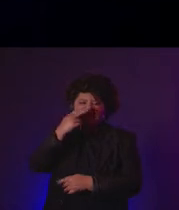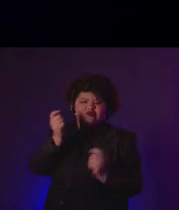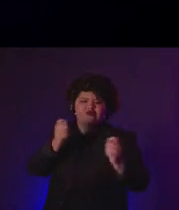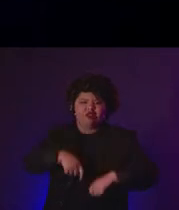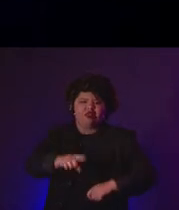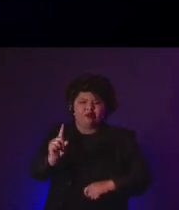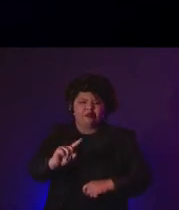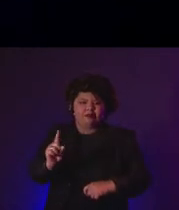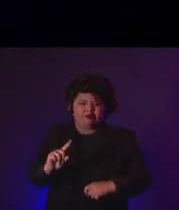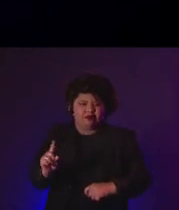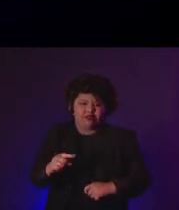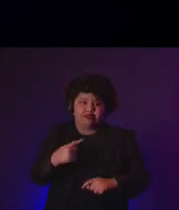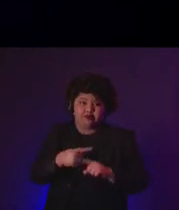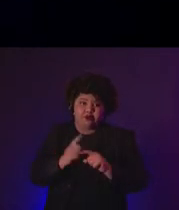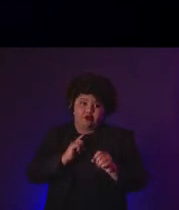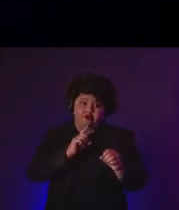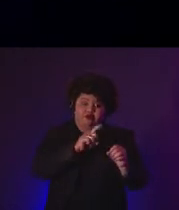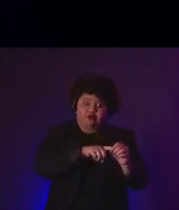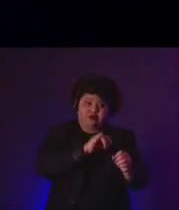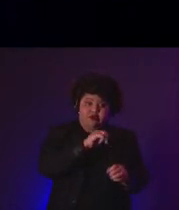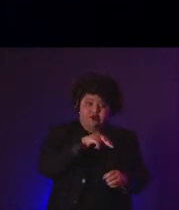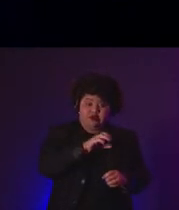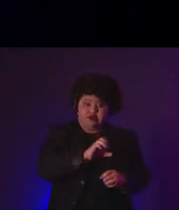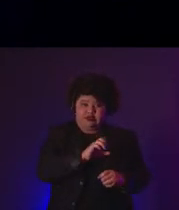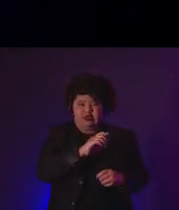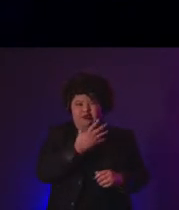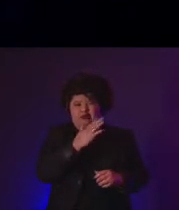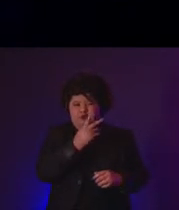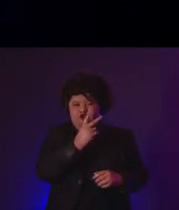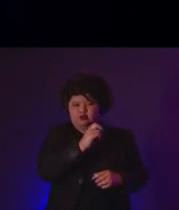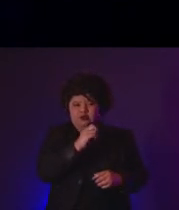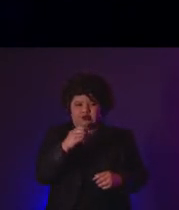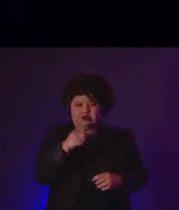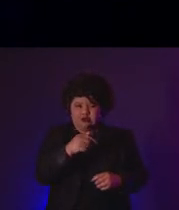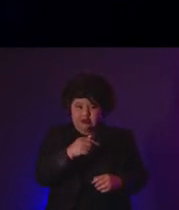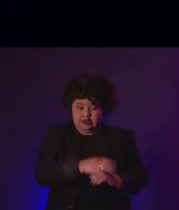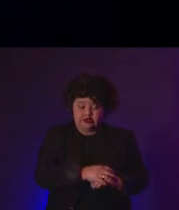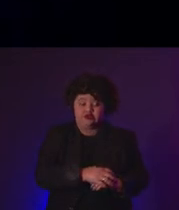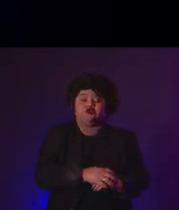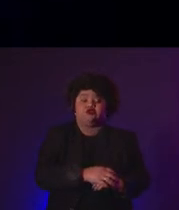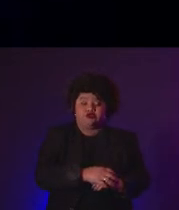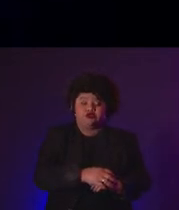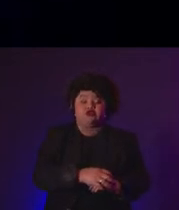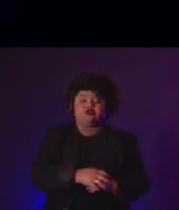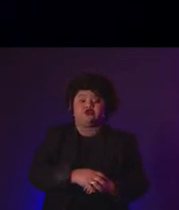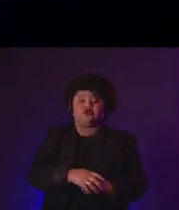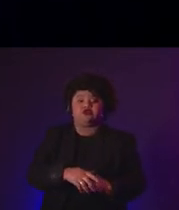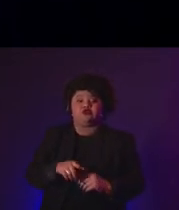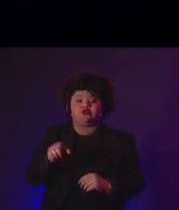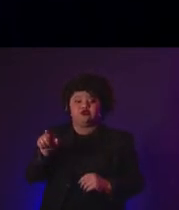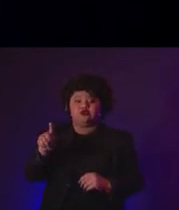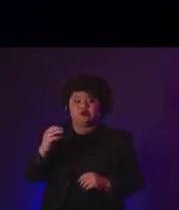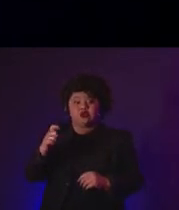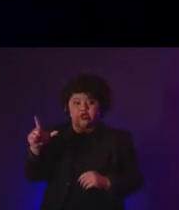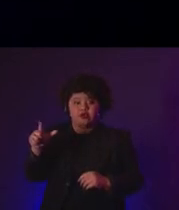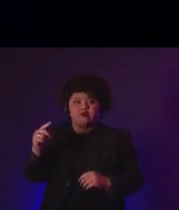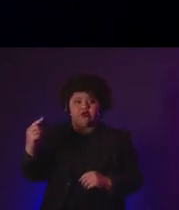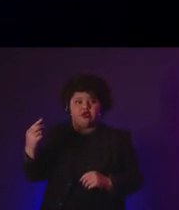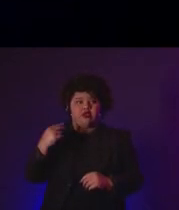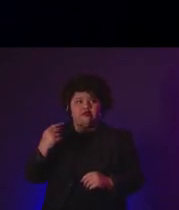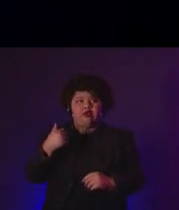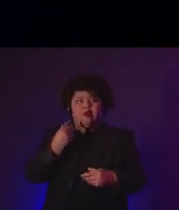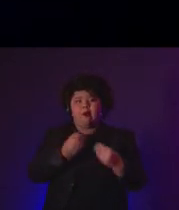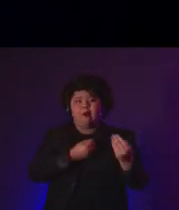teaching career in 2007, just as Phil was wrapping up his, he set the standard for the kind of professor I wanted to become. Few